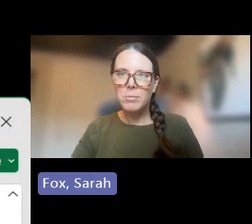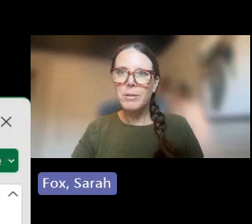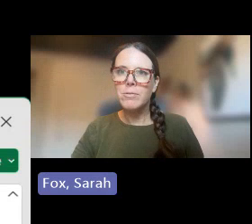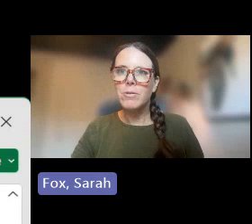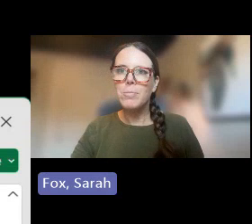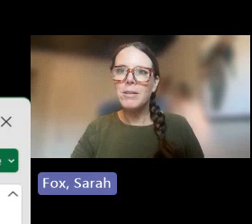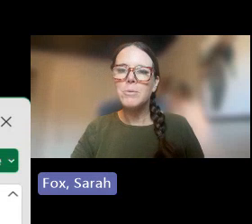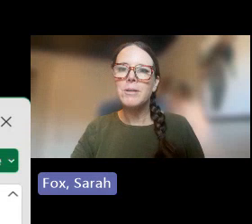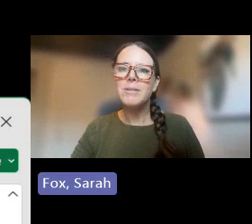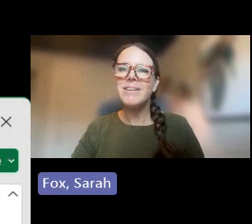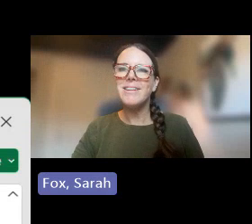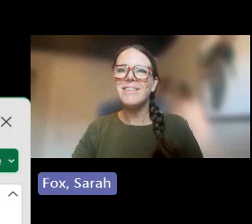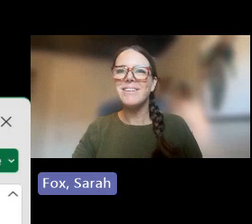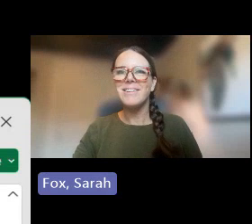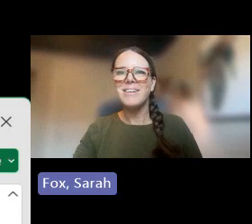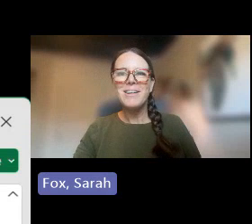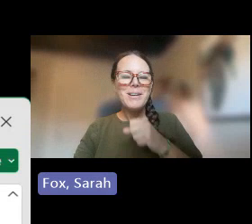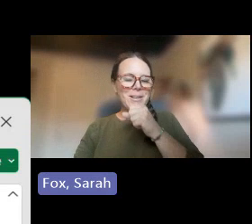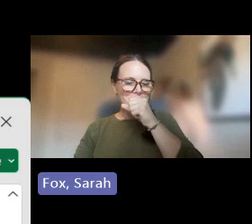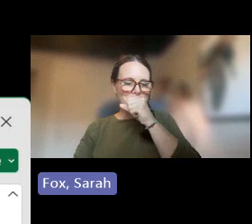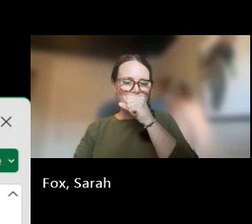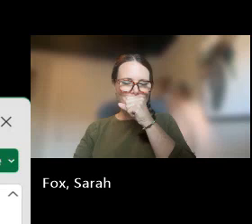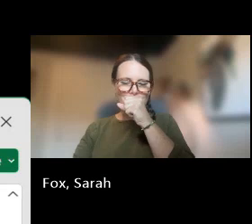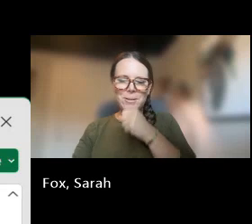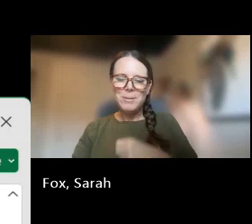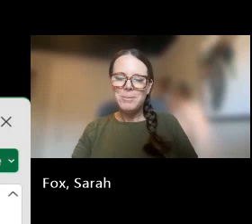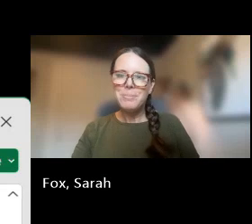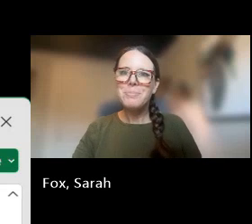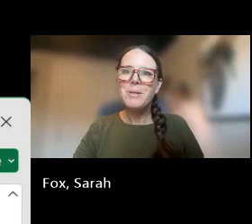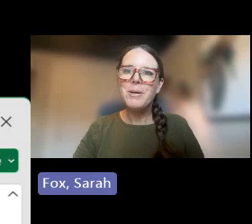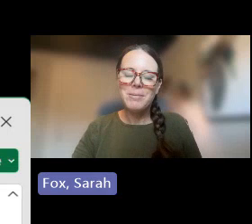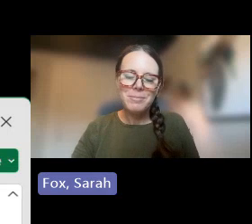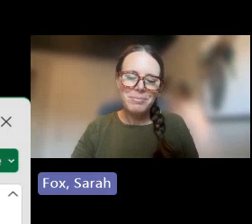Are we a Temple. split group on this one? We'll do Temple and then Terry.